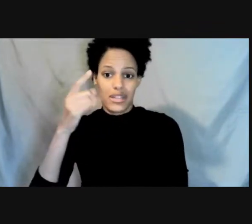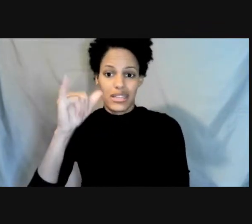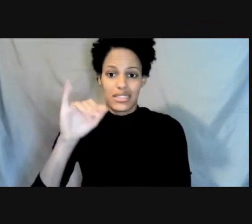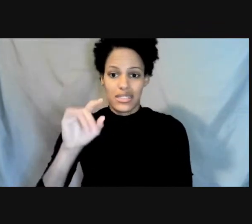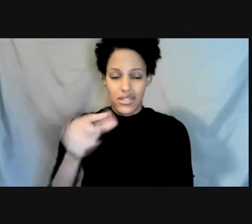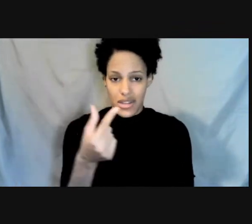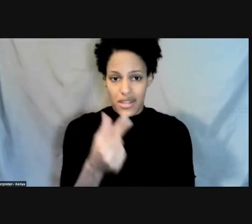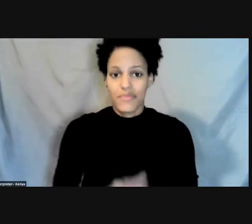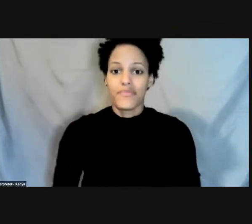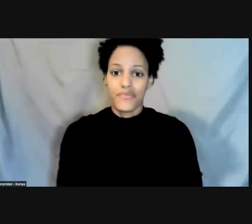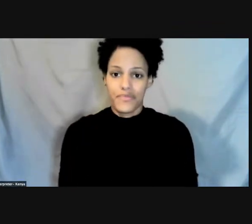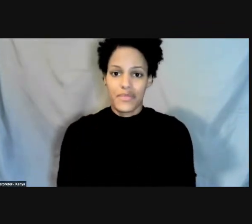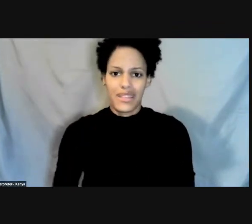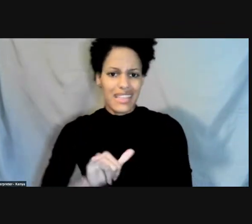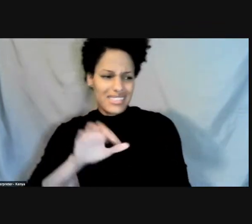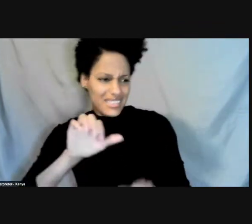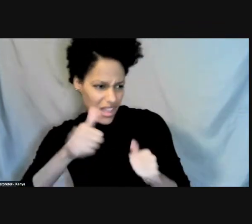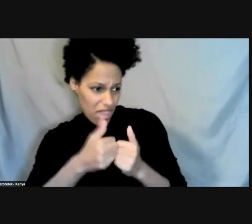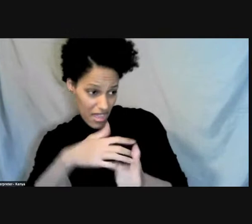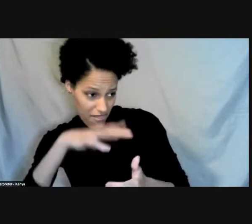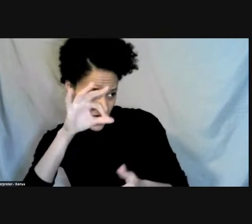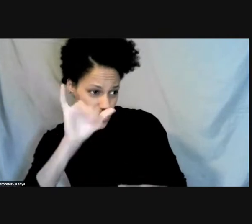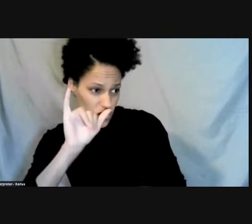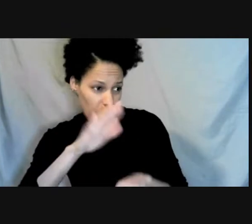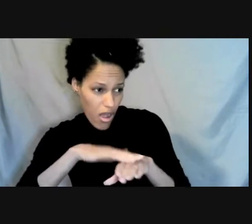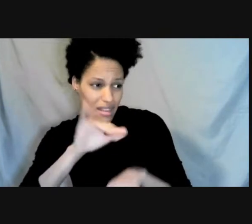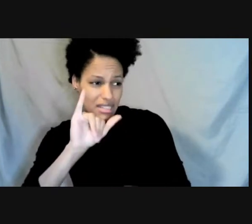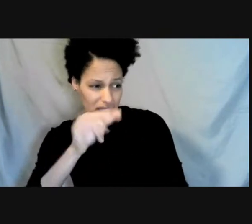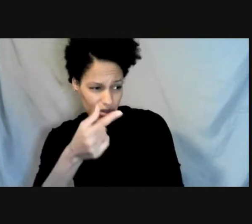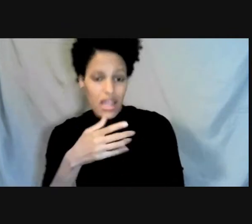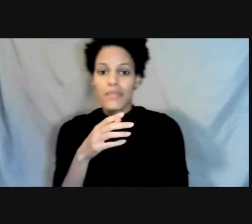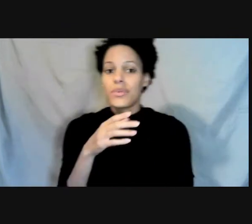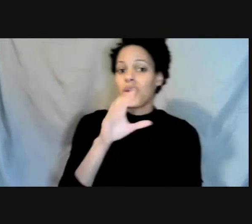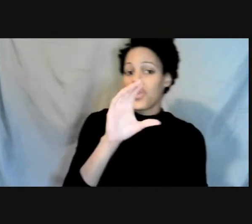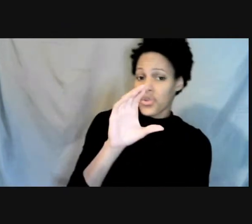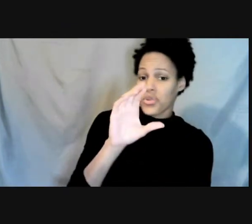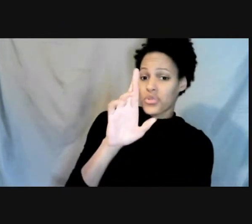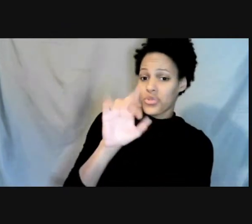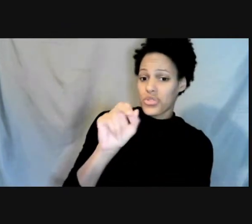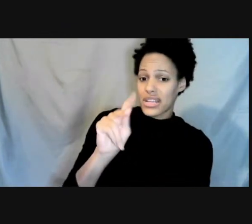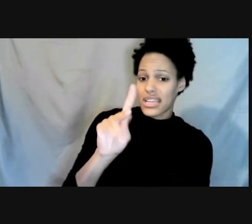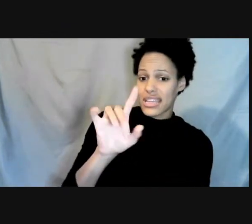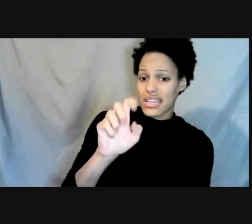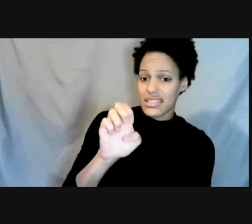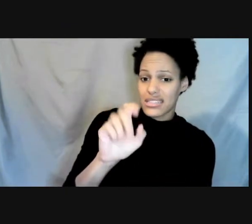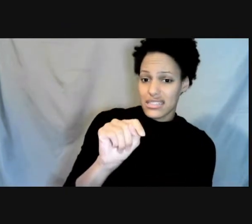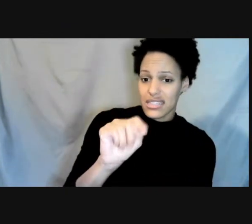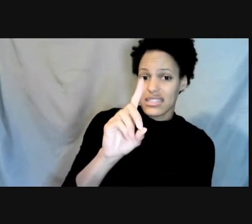how they find you on Instagram. Cricket did it. Cricket did it, but it's not